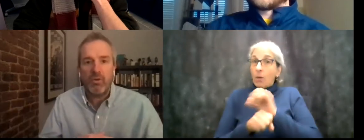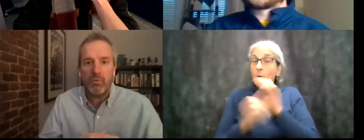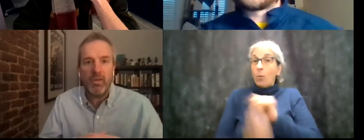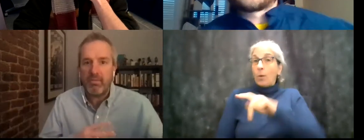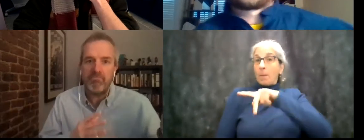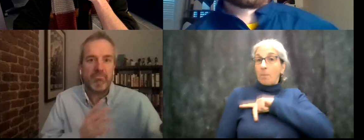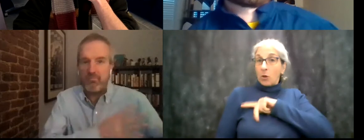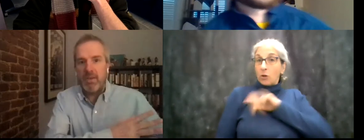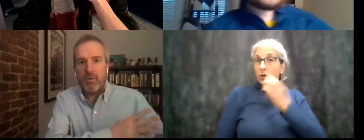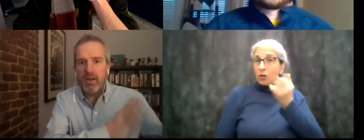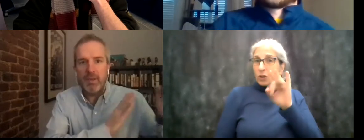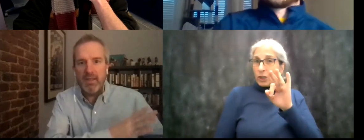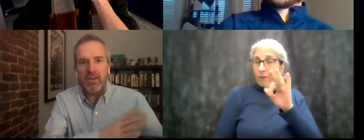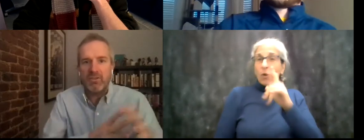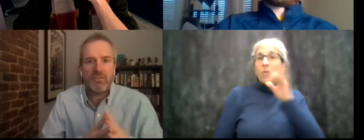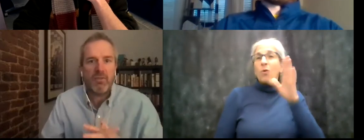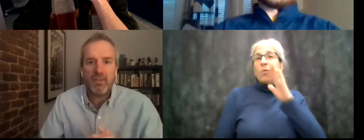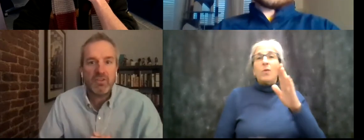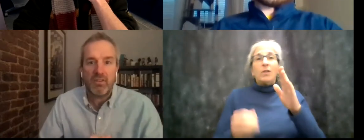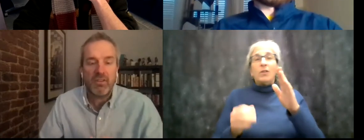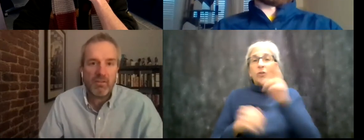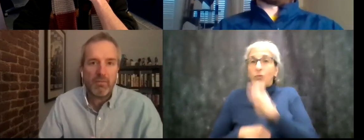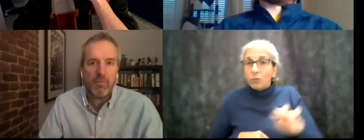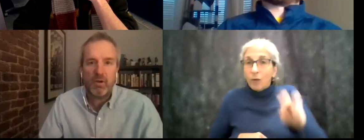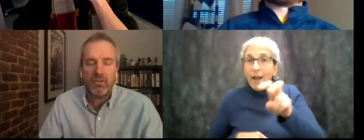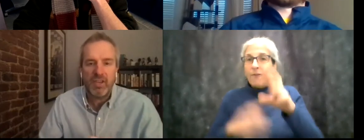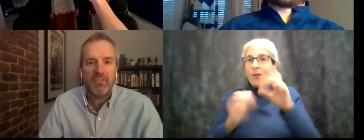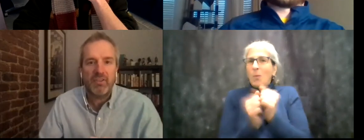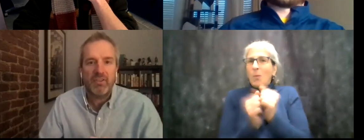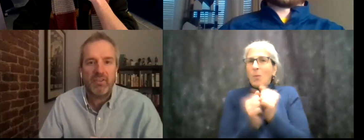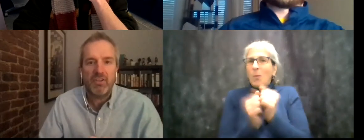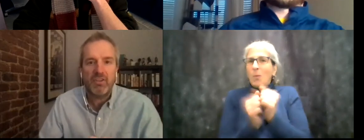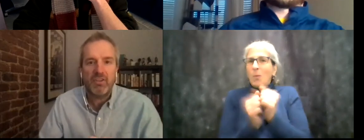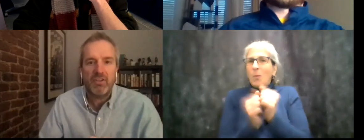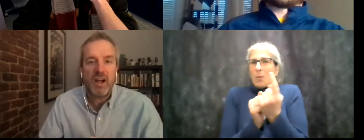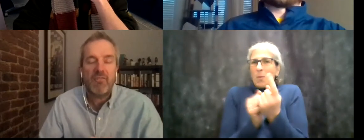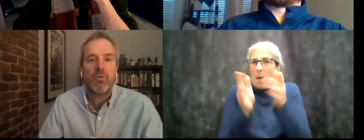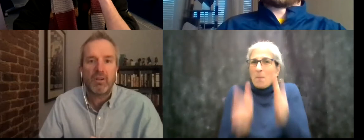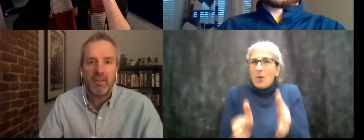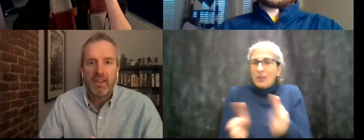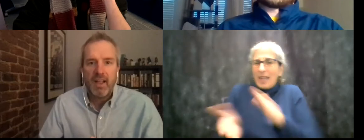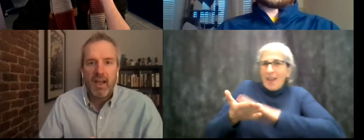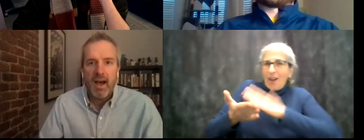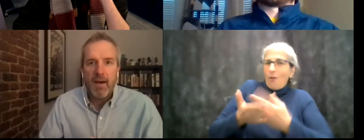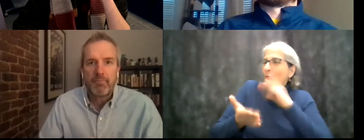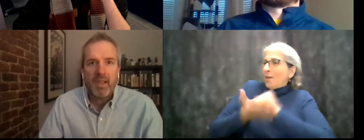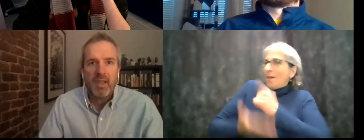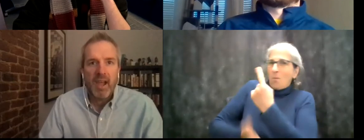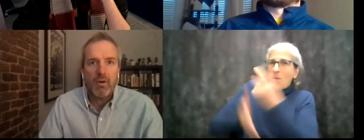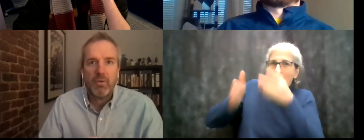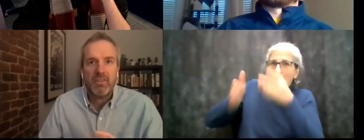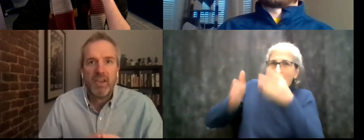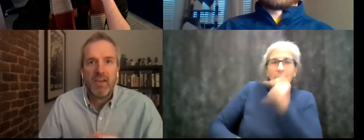the world with people and be, you know, just essentially they're personal chefs that travel the world. I work with